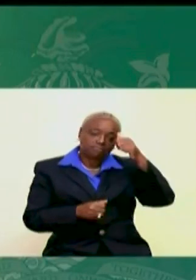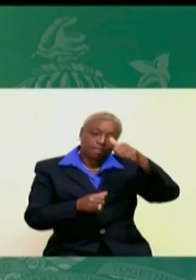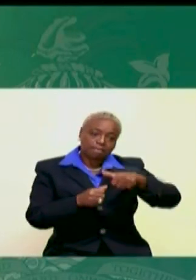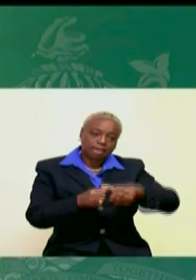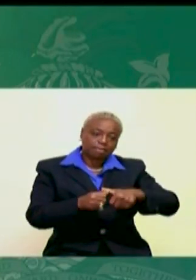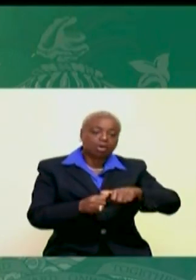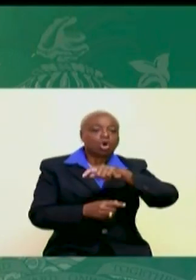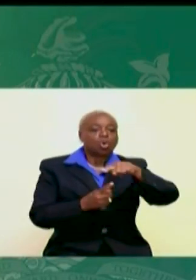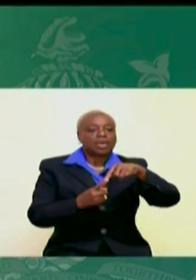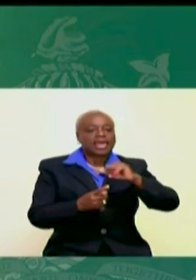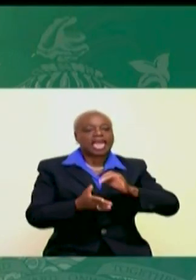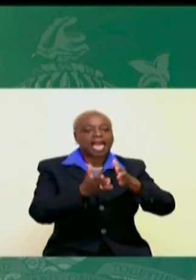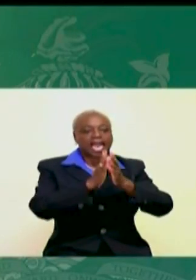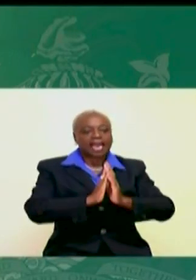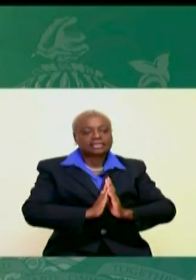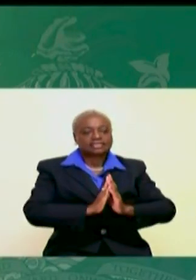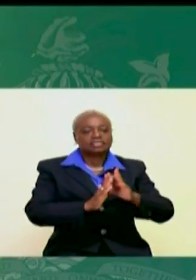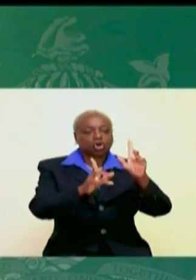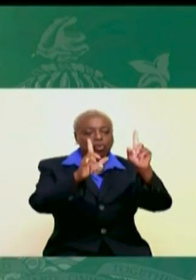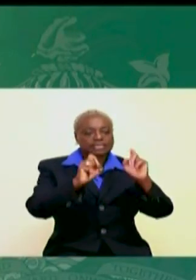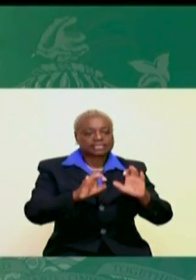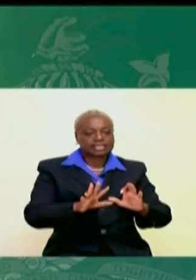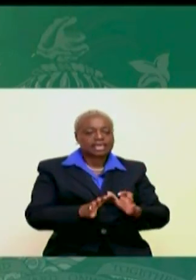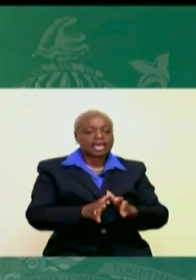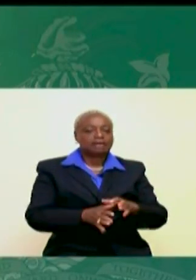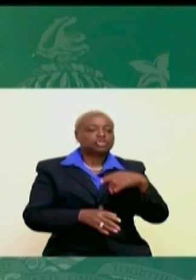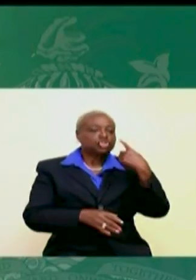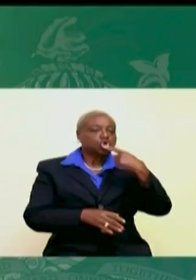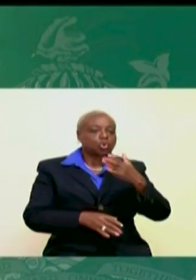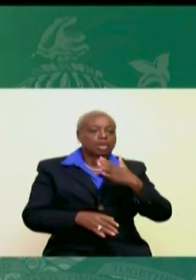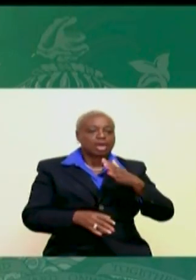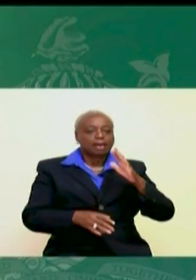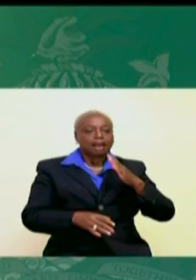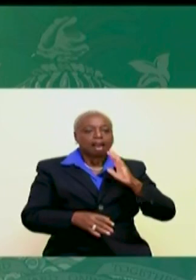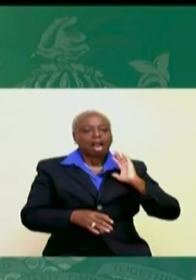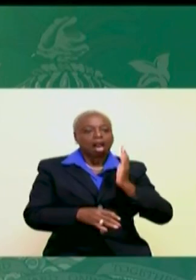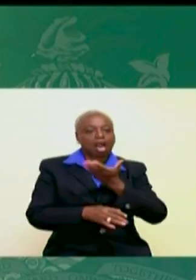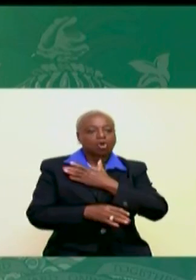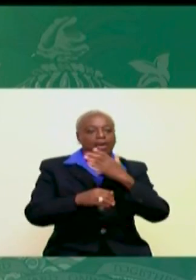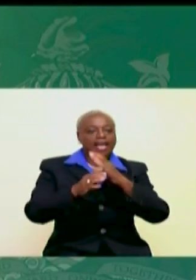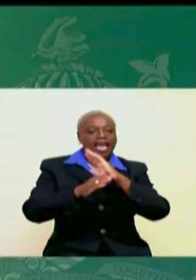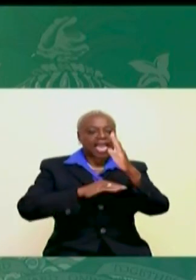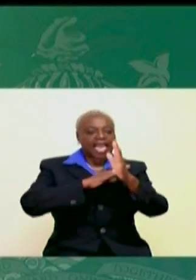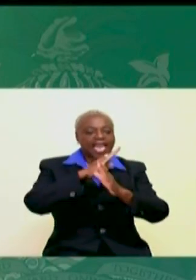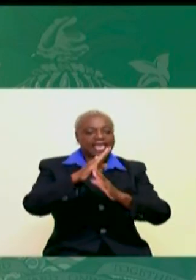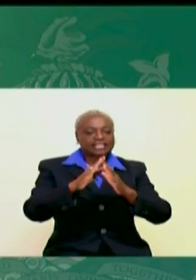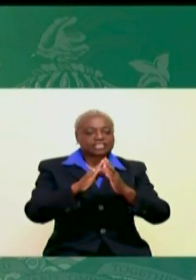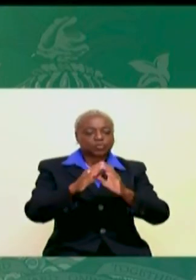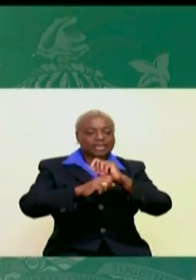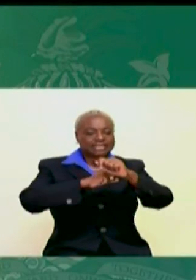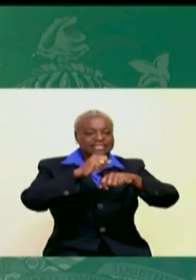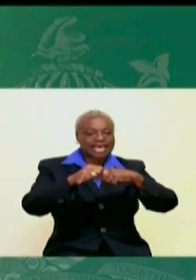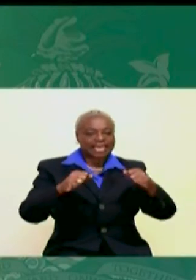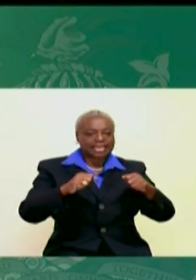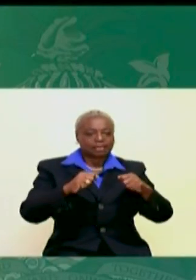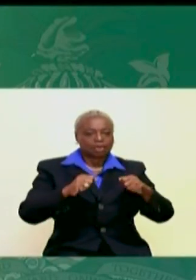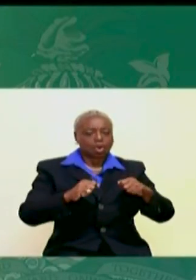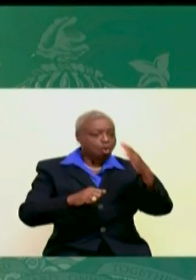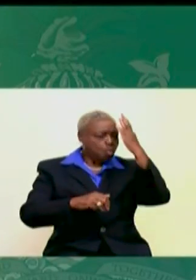I was told that our hands are tied. When I asked the question, why are we getting 50 cents per container? 50